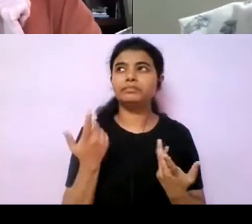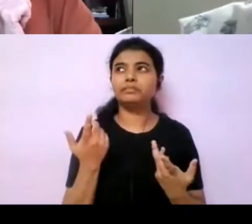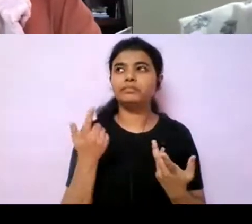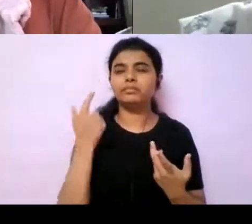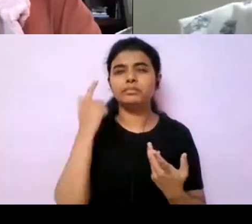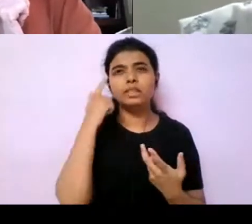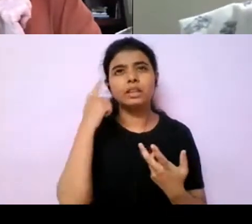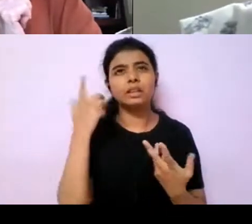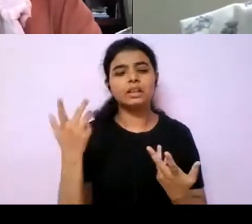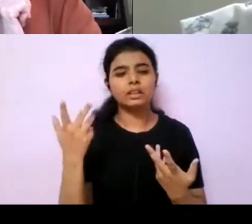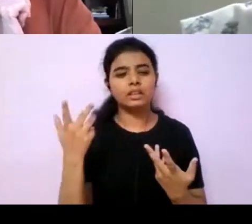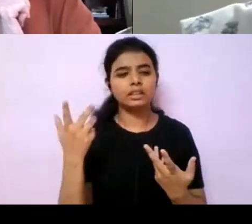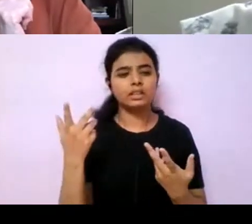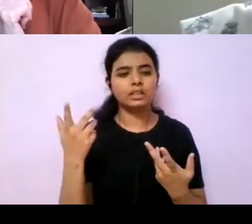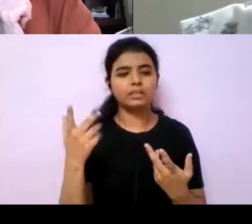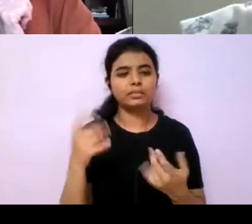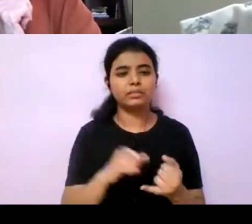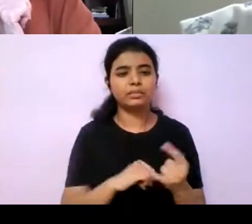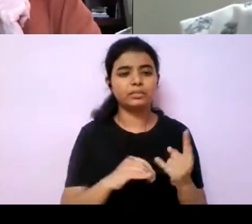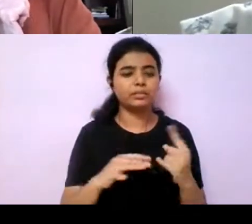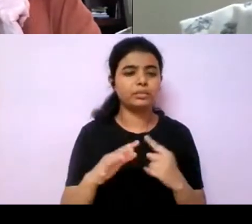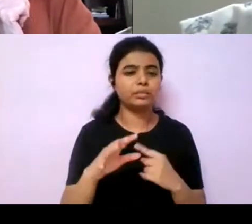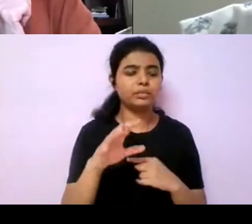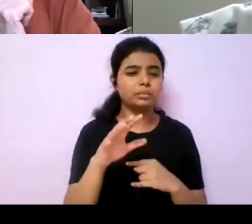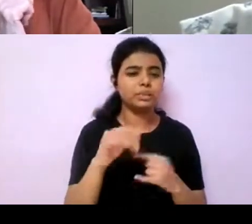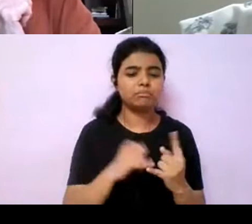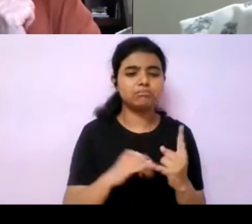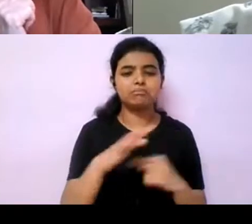I think the state has a role in